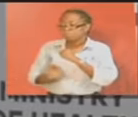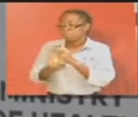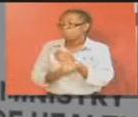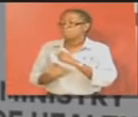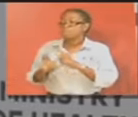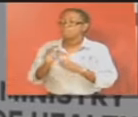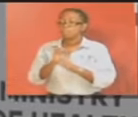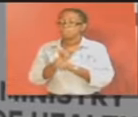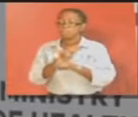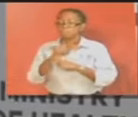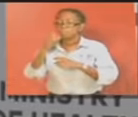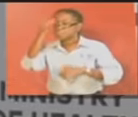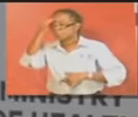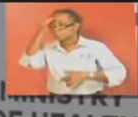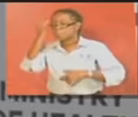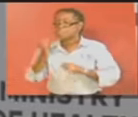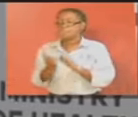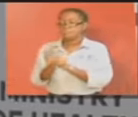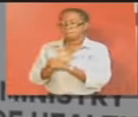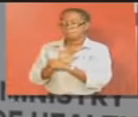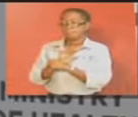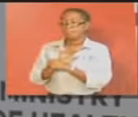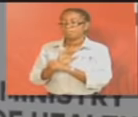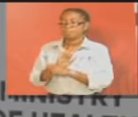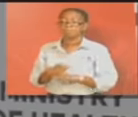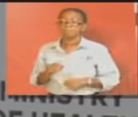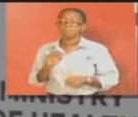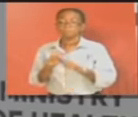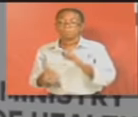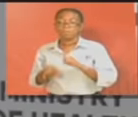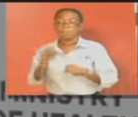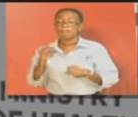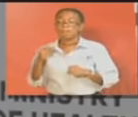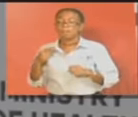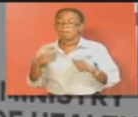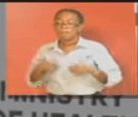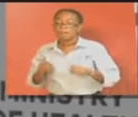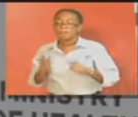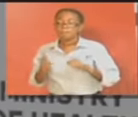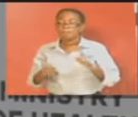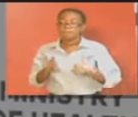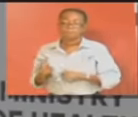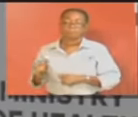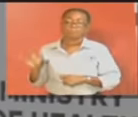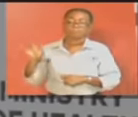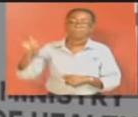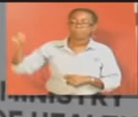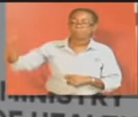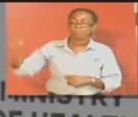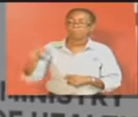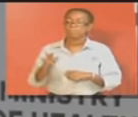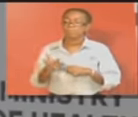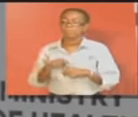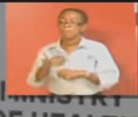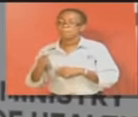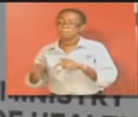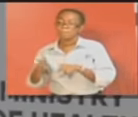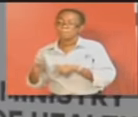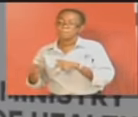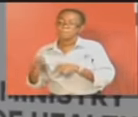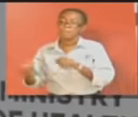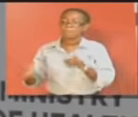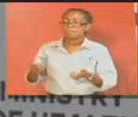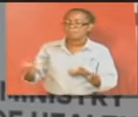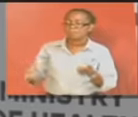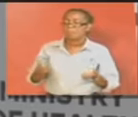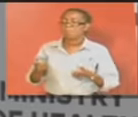in the hands of those who are moving about and those who are coordinating the moving, coordinating the gathering,